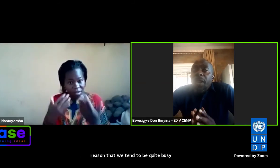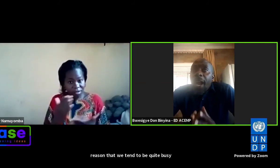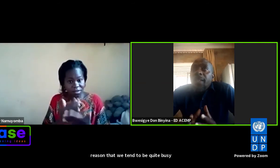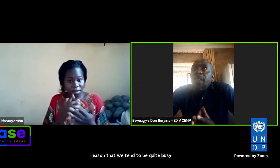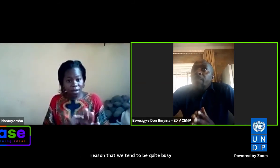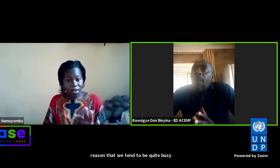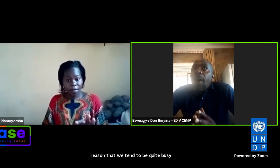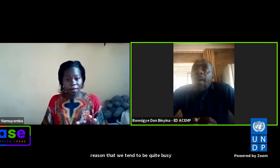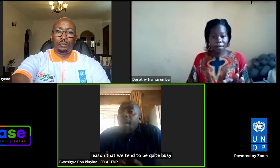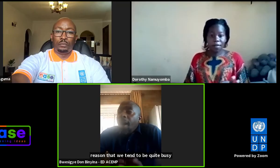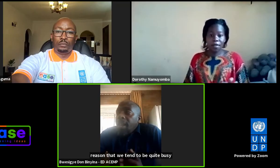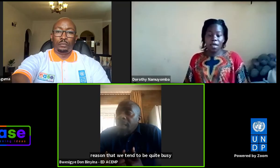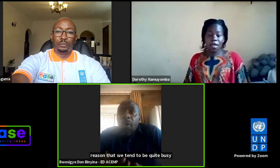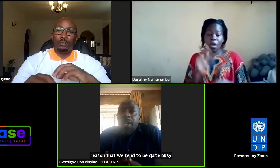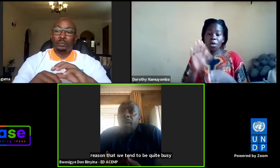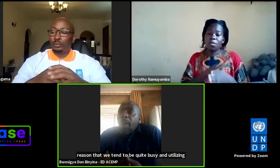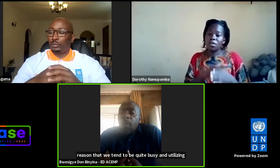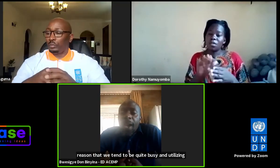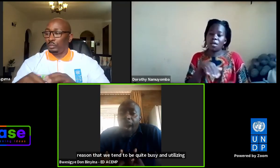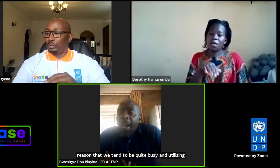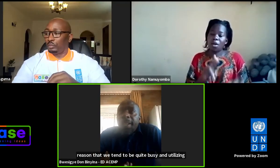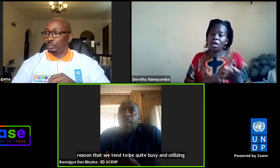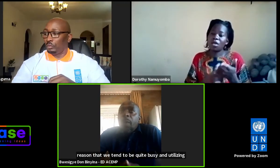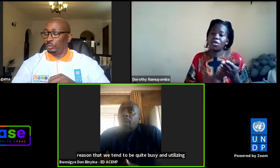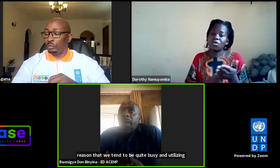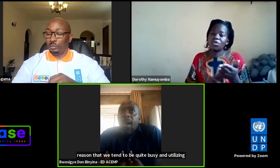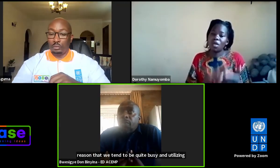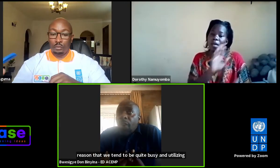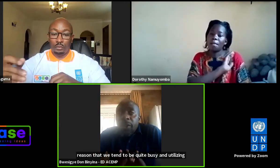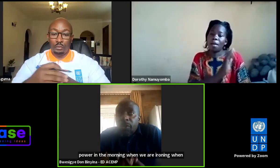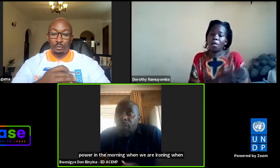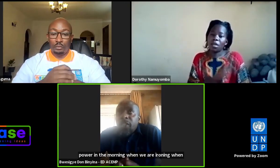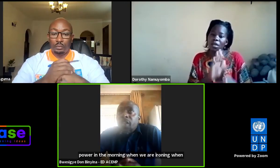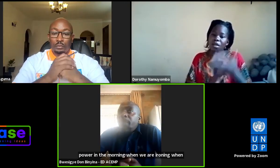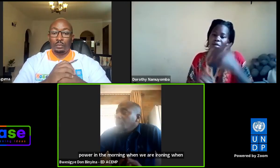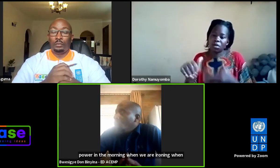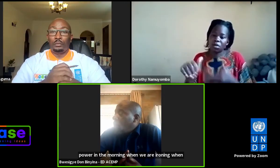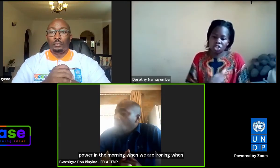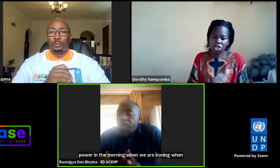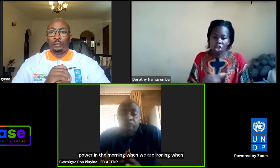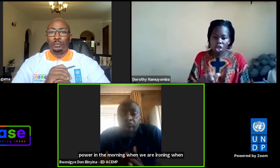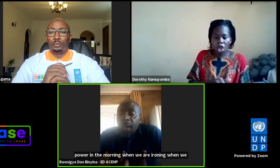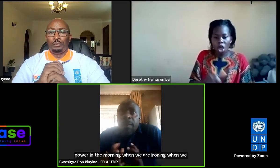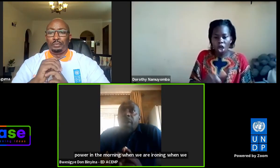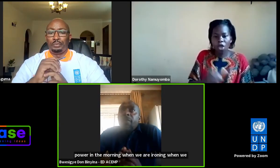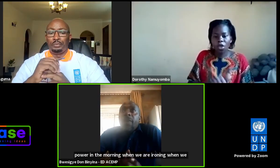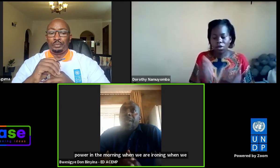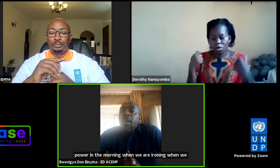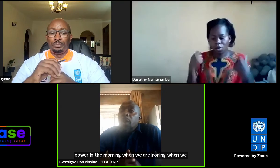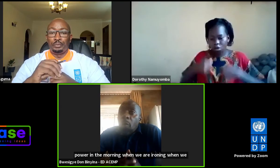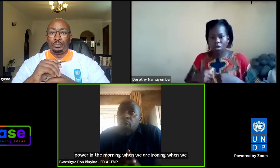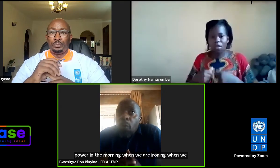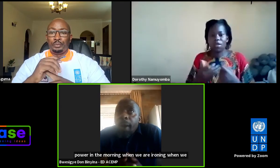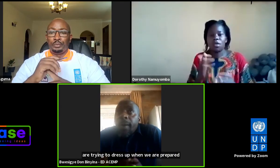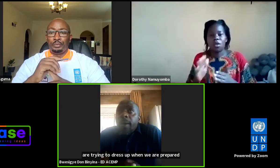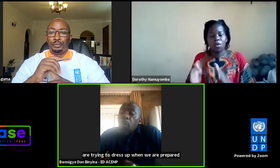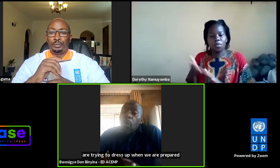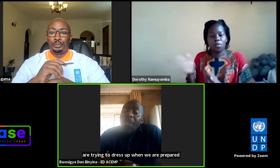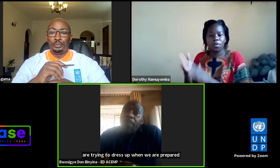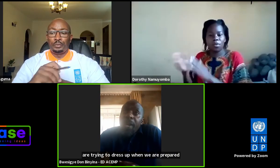and utilizing power in the morning when we are ironing, when we are trying to dress up, when we are preparing breakfast to go to